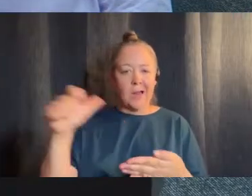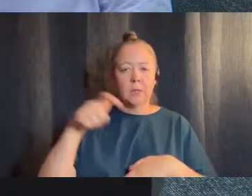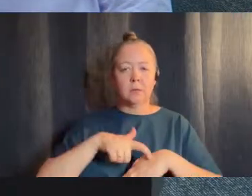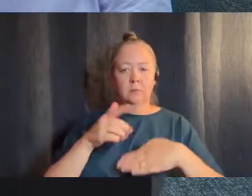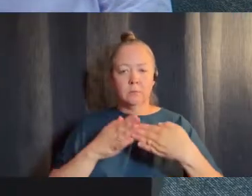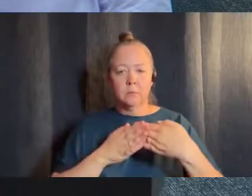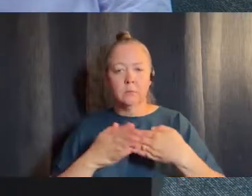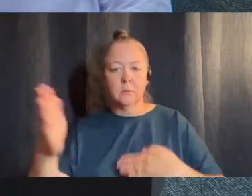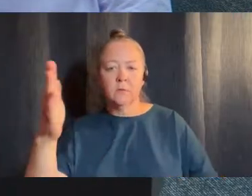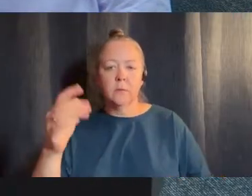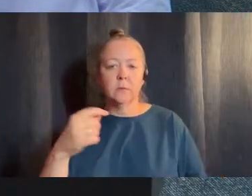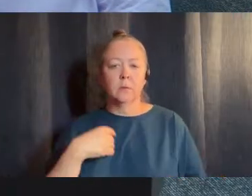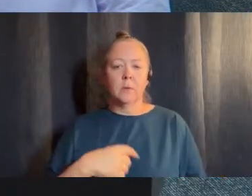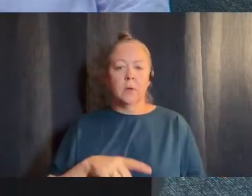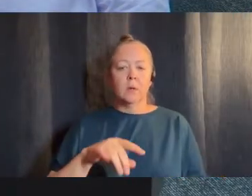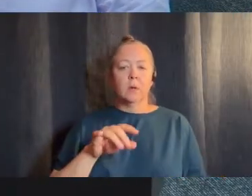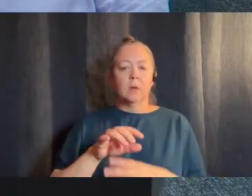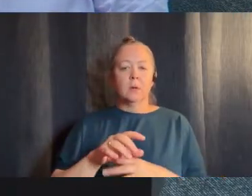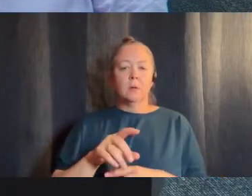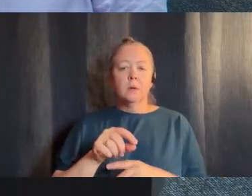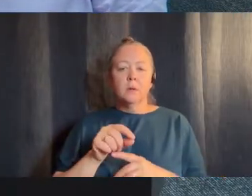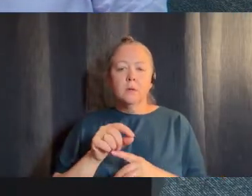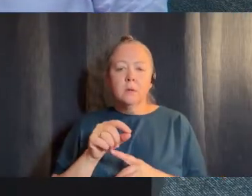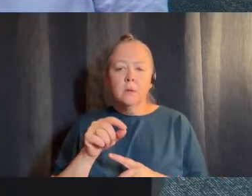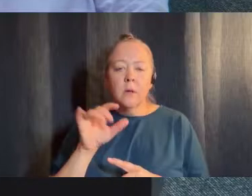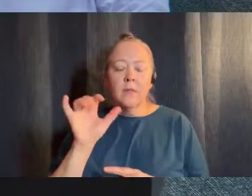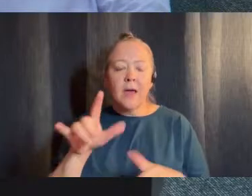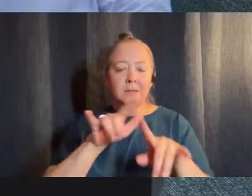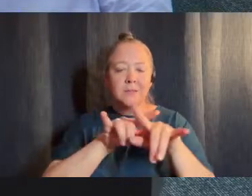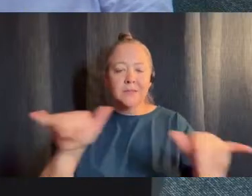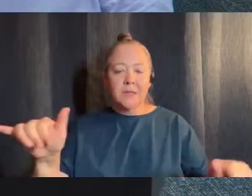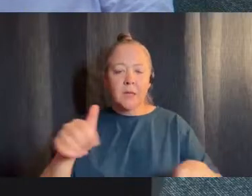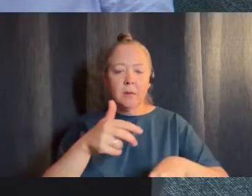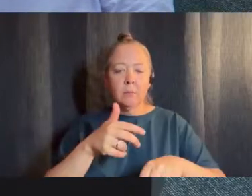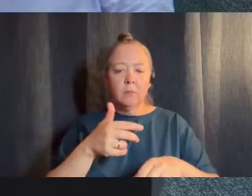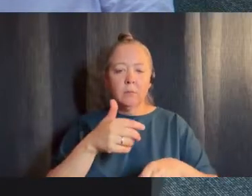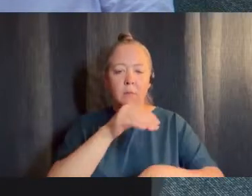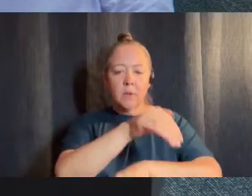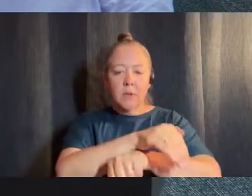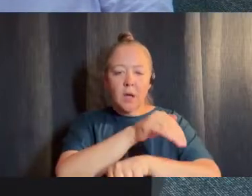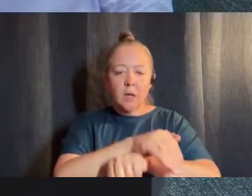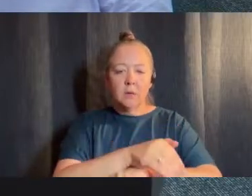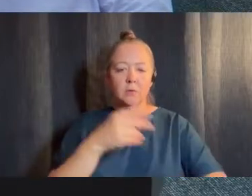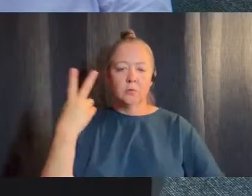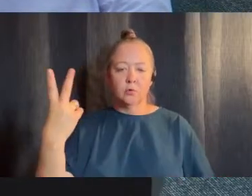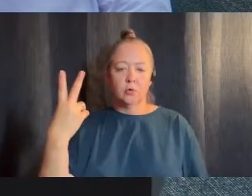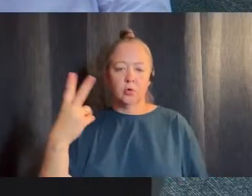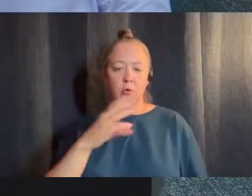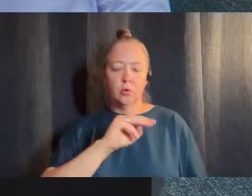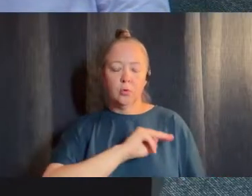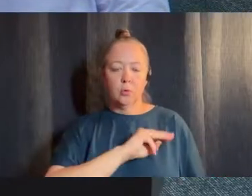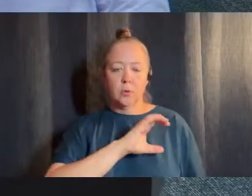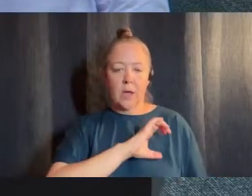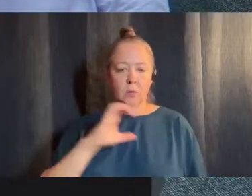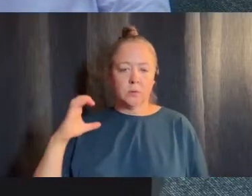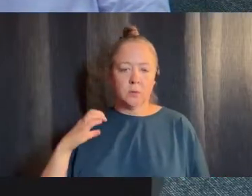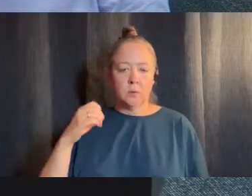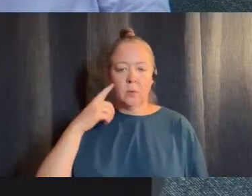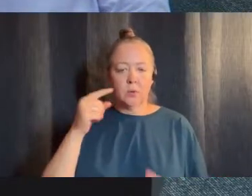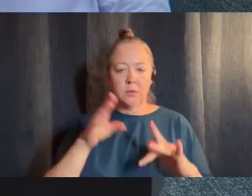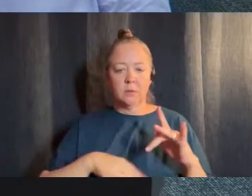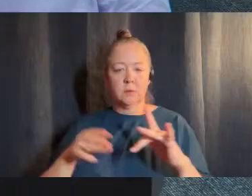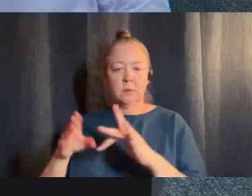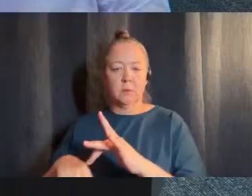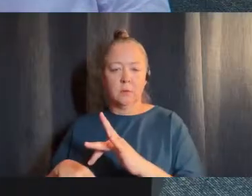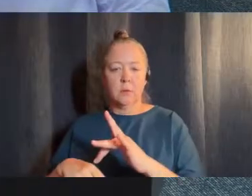absent from portions of the meeting. Both followed the rules. Both gave notice and a reason. One called in virtually